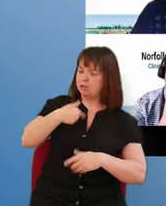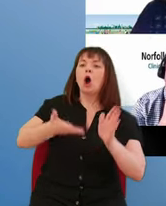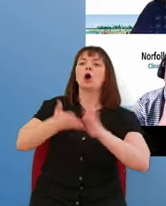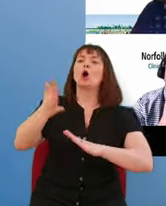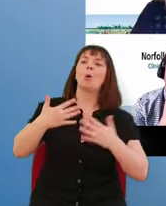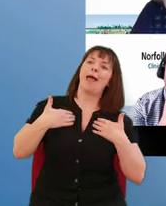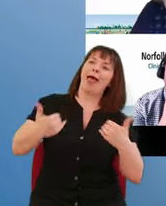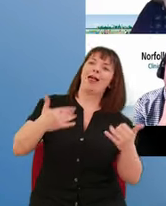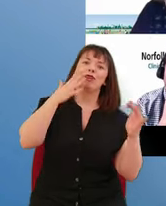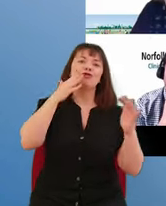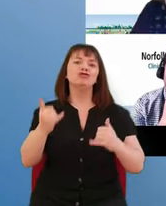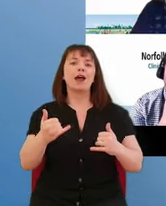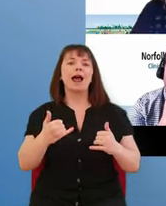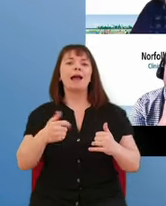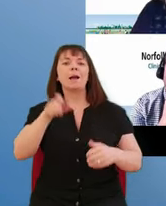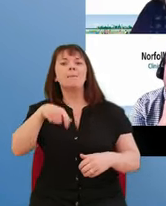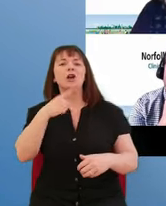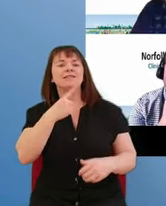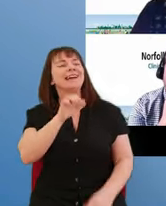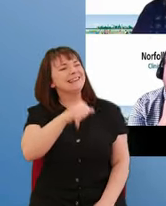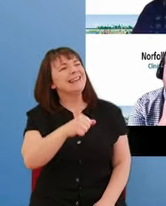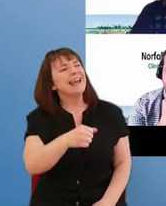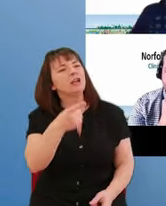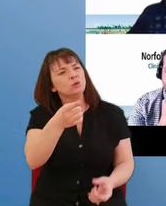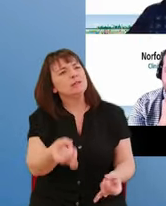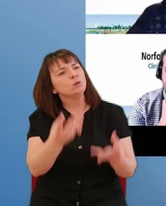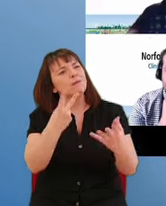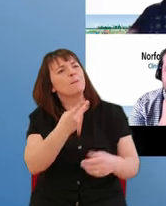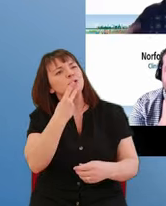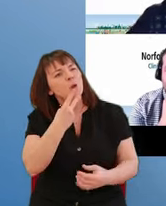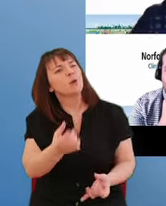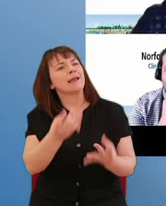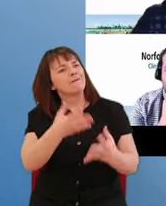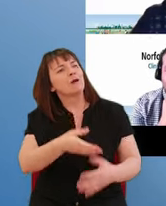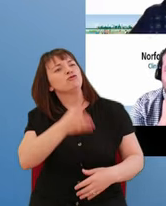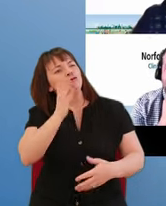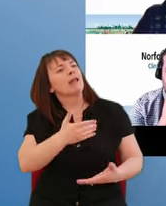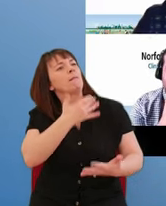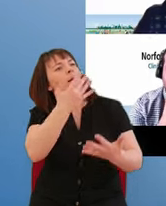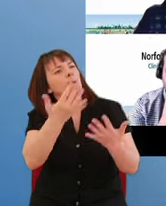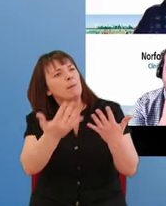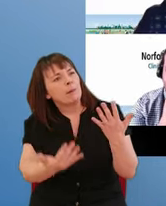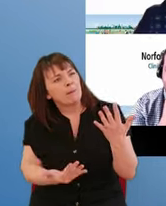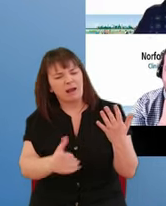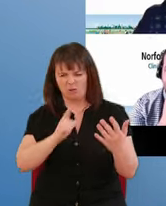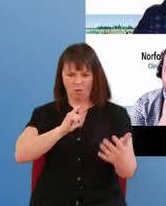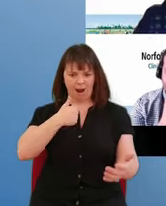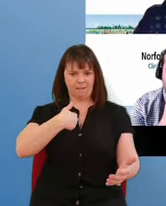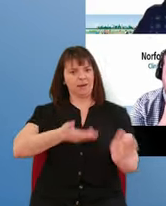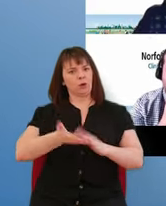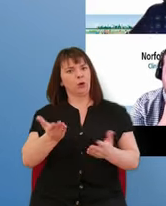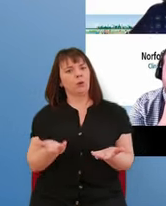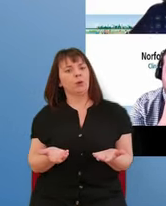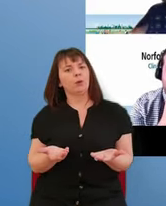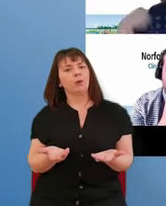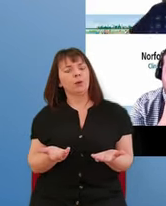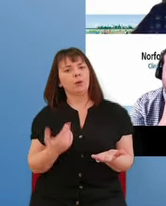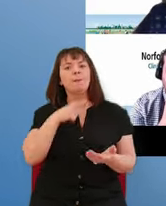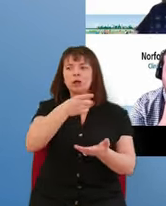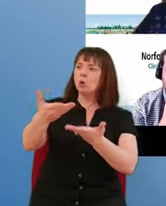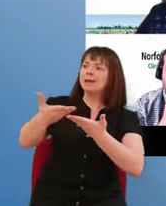really useful and supportive services, that may make me more likely to attend and more likely to tell my friends.